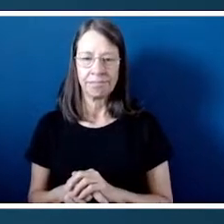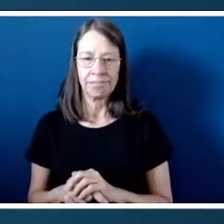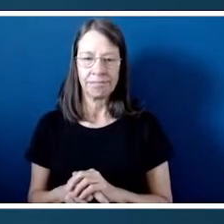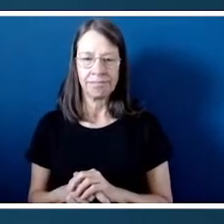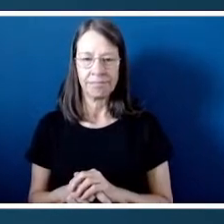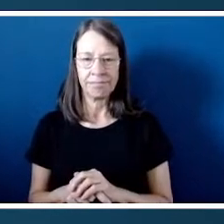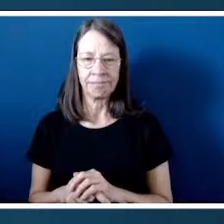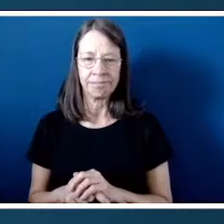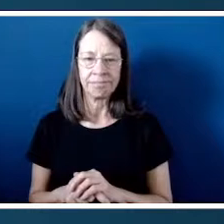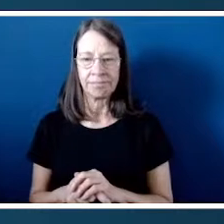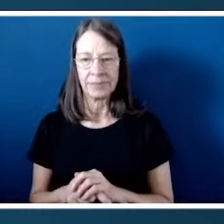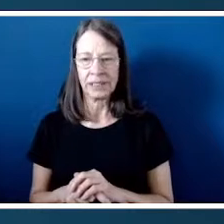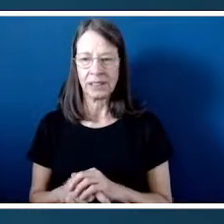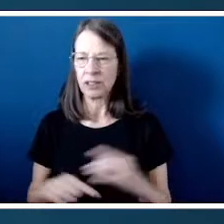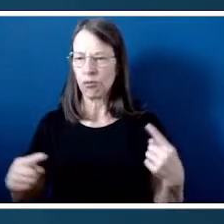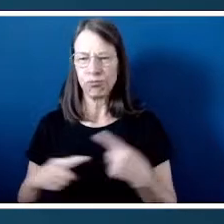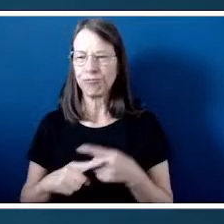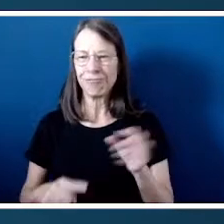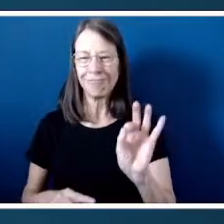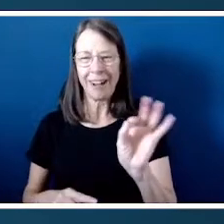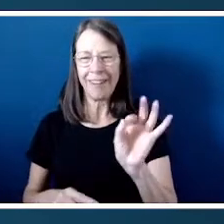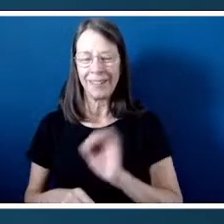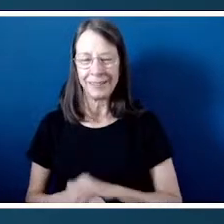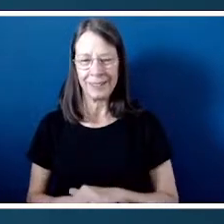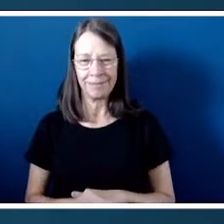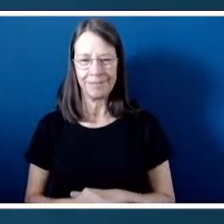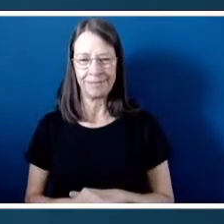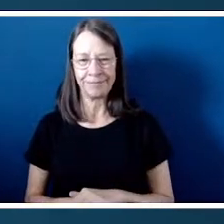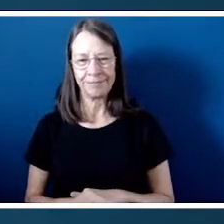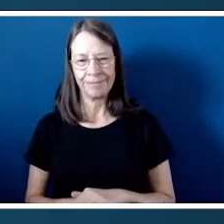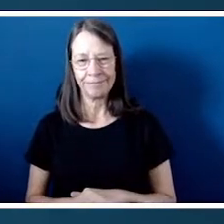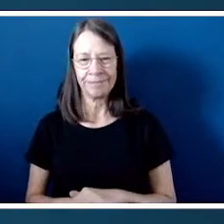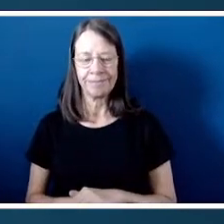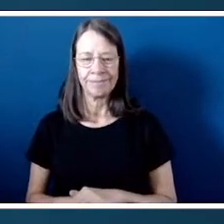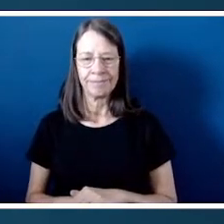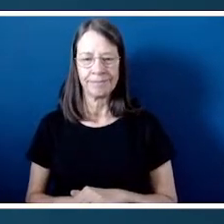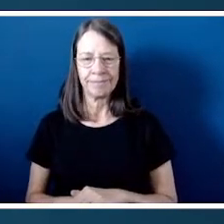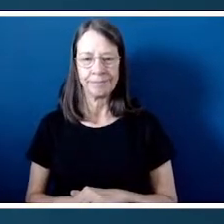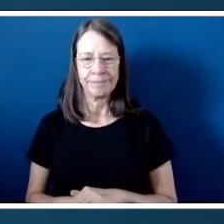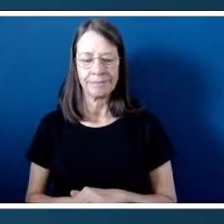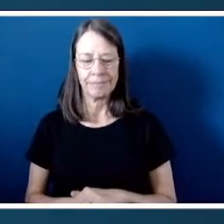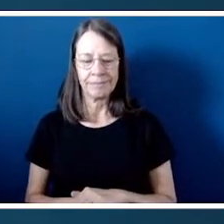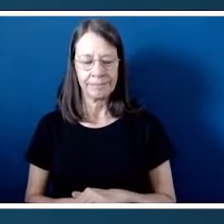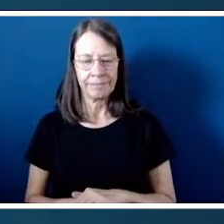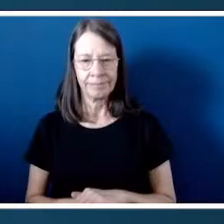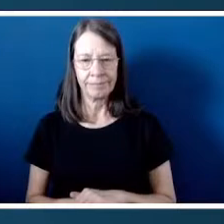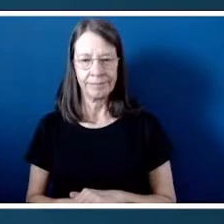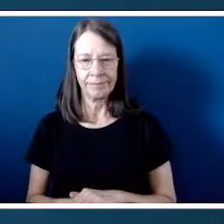some kind of contradiction or conflict. But what I would like to say is that